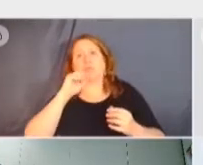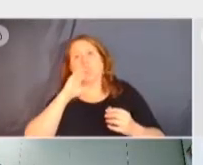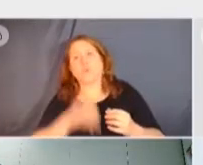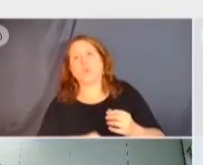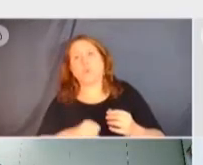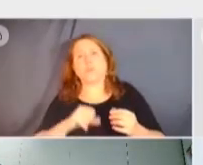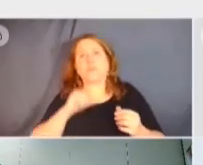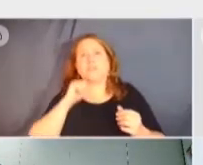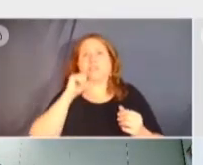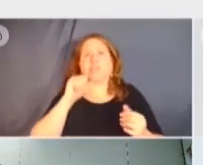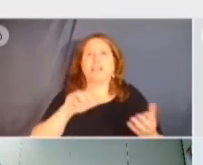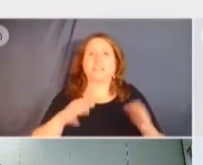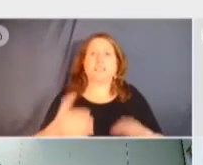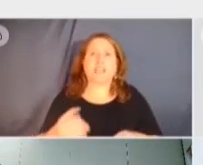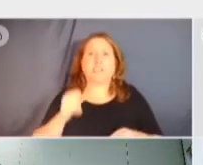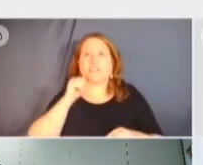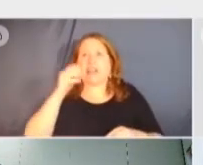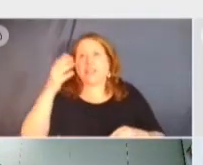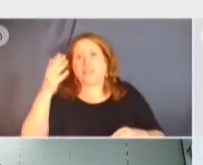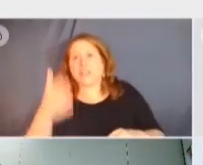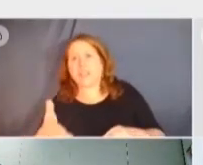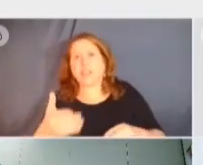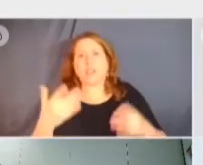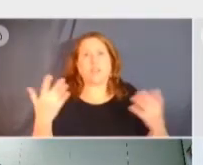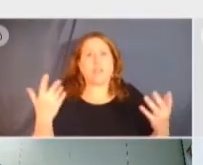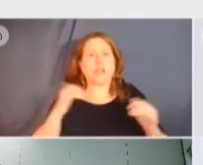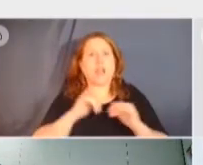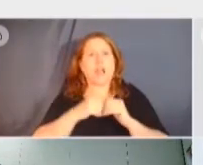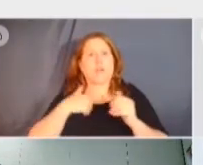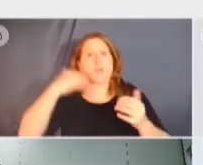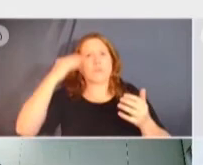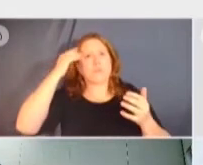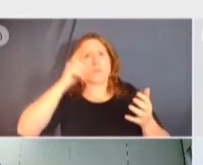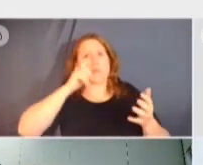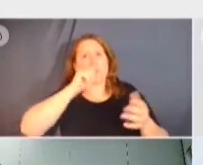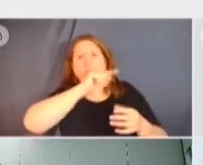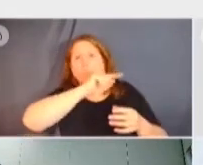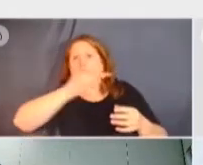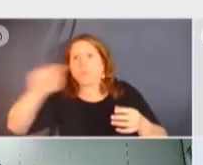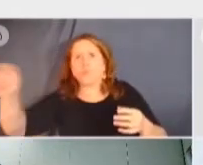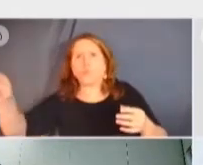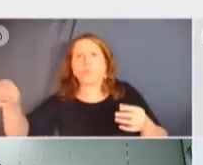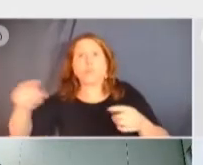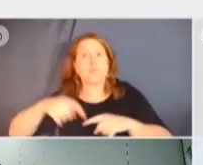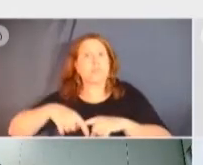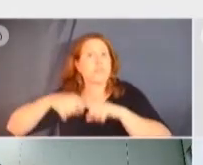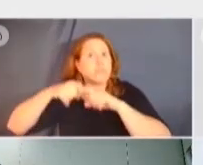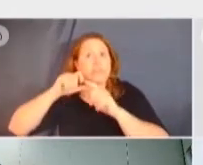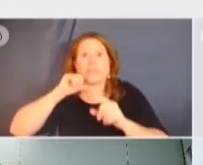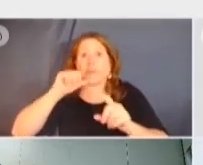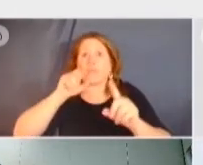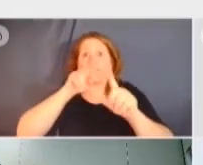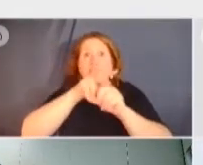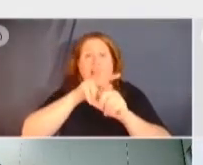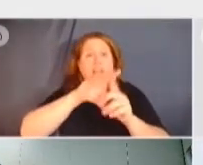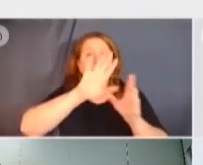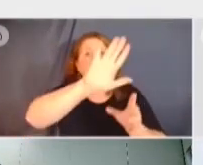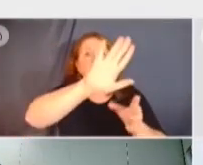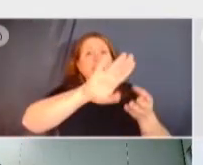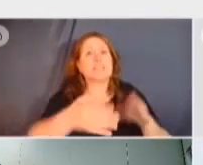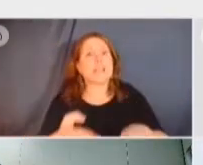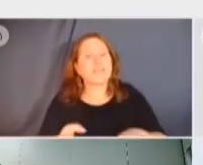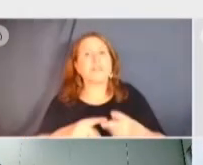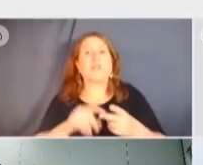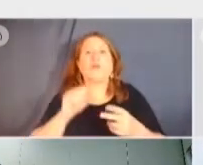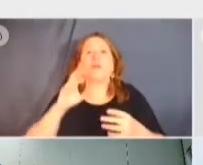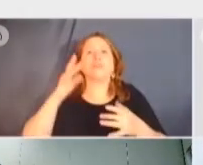I think we should consider a moratorium on non-filers over a certain number of years and just get rid of them if that's the case, so there are no